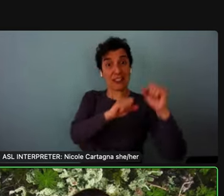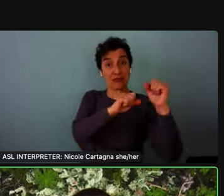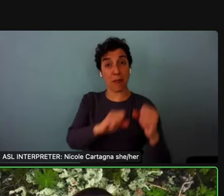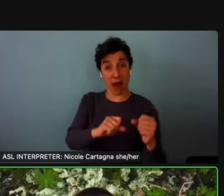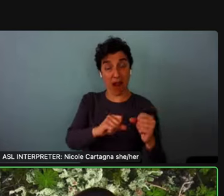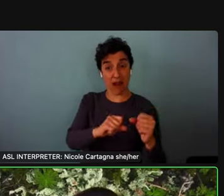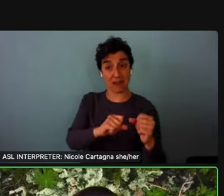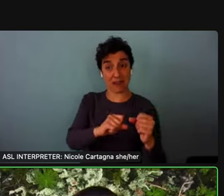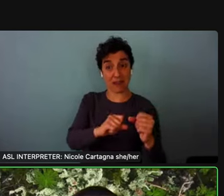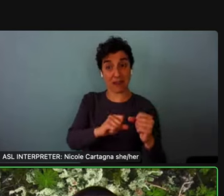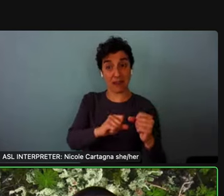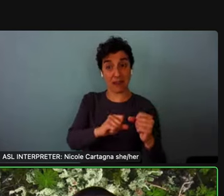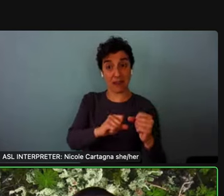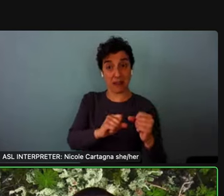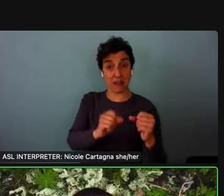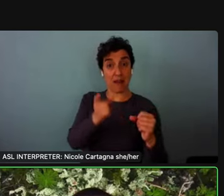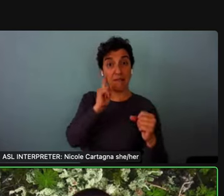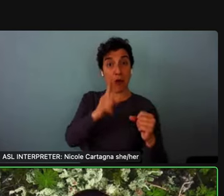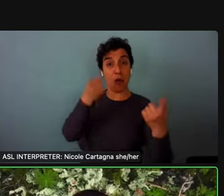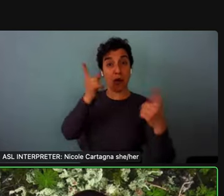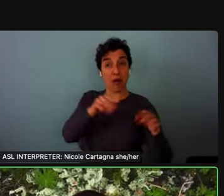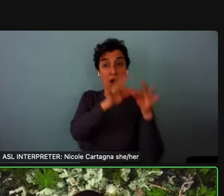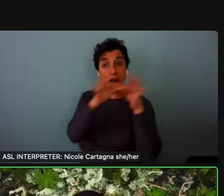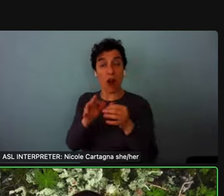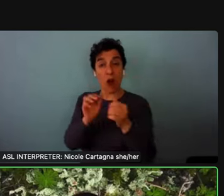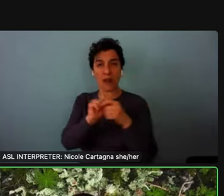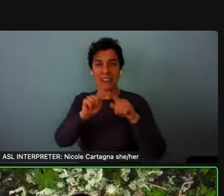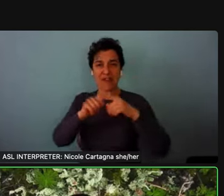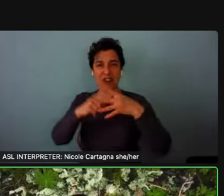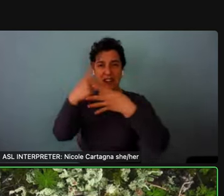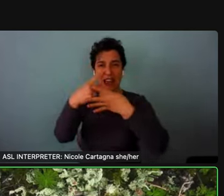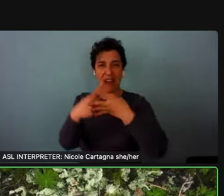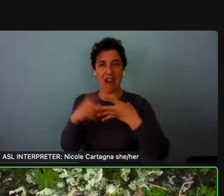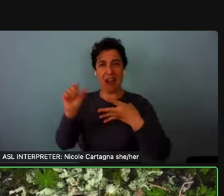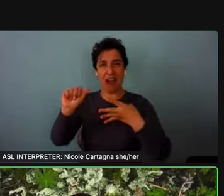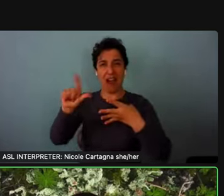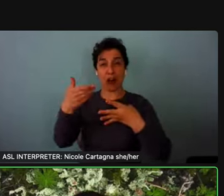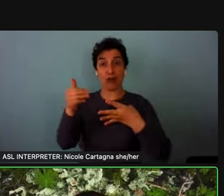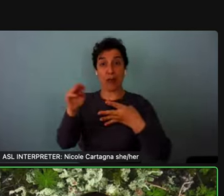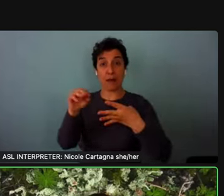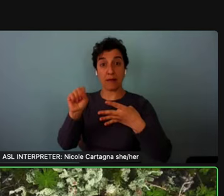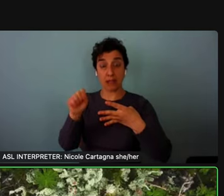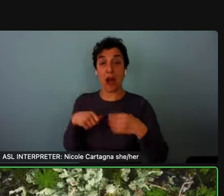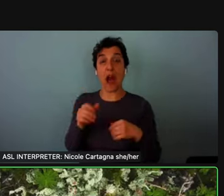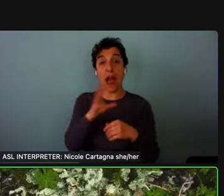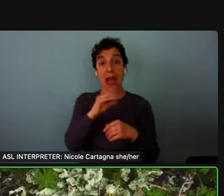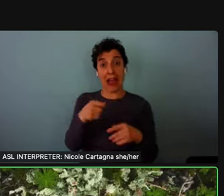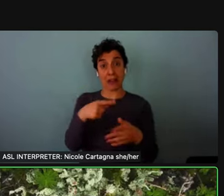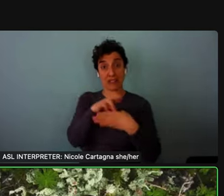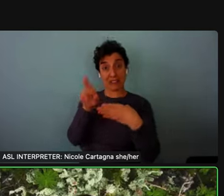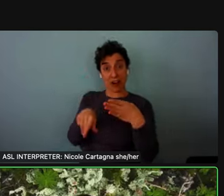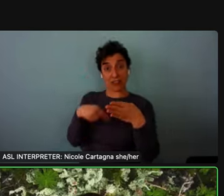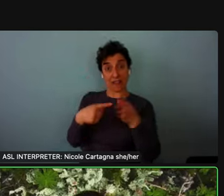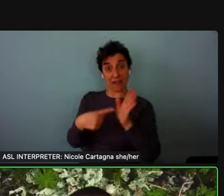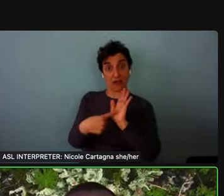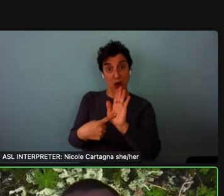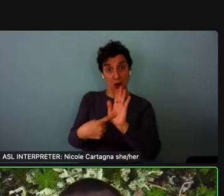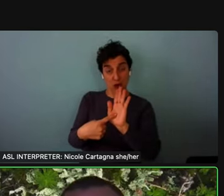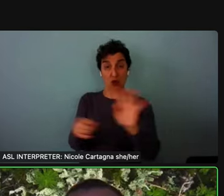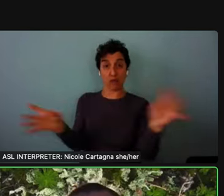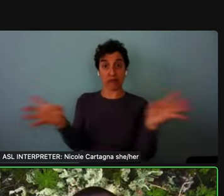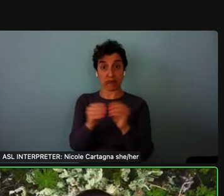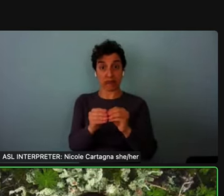to the choice of algorithms. And so far, the results I've shown you is based on averaging across